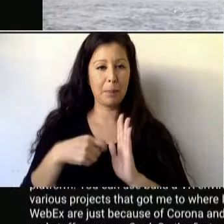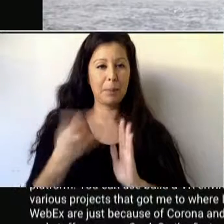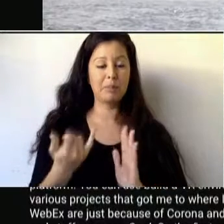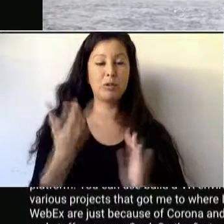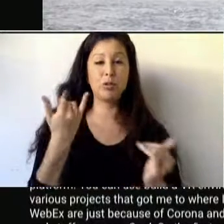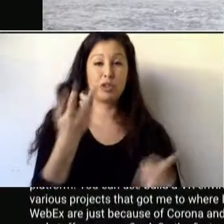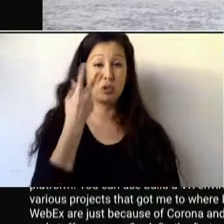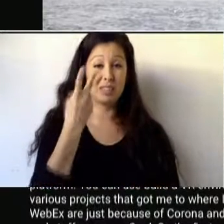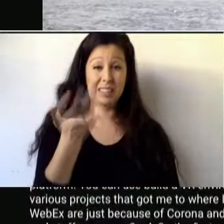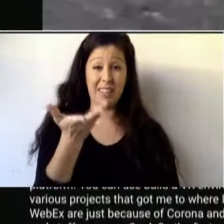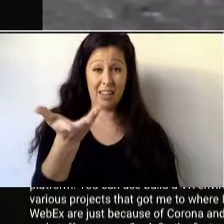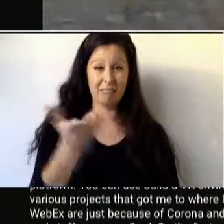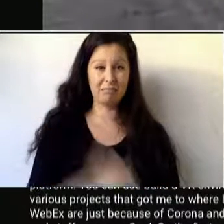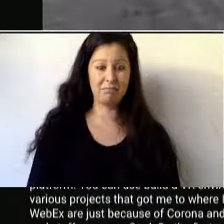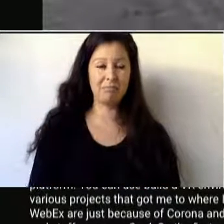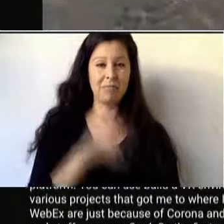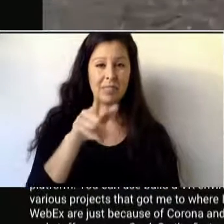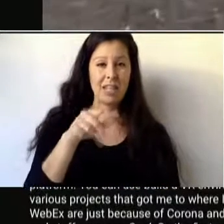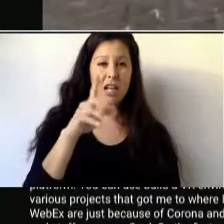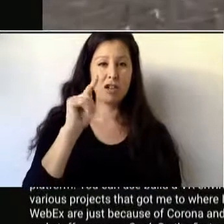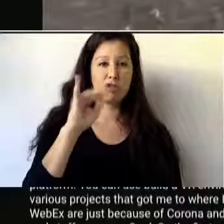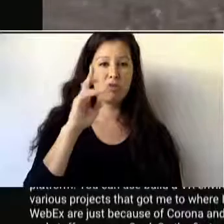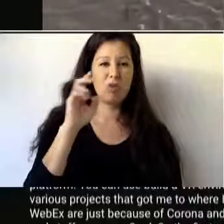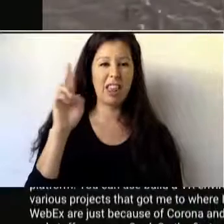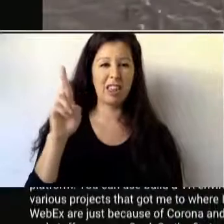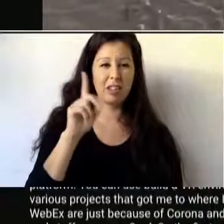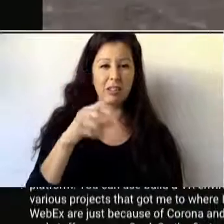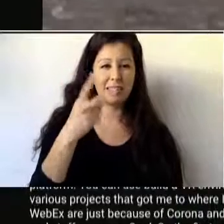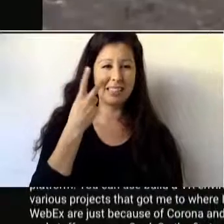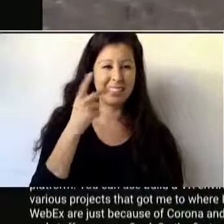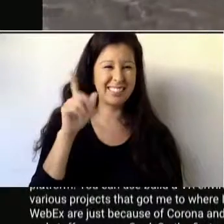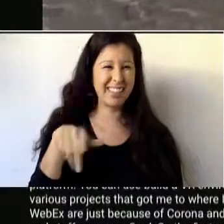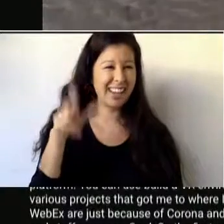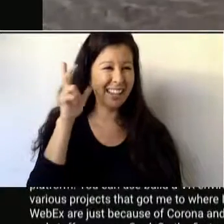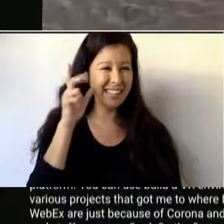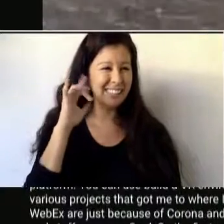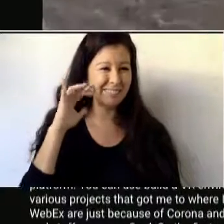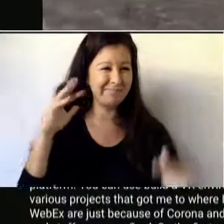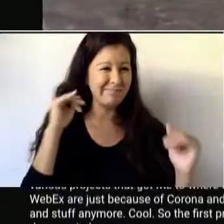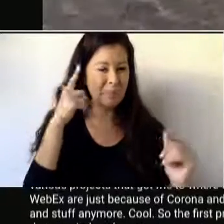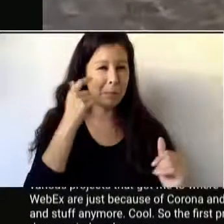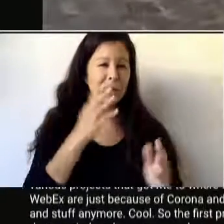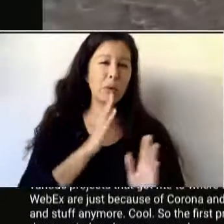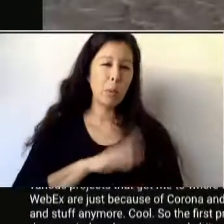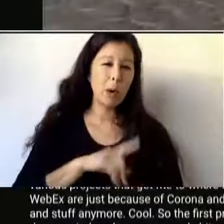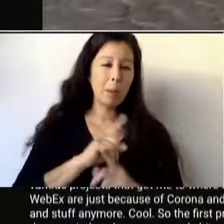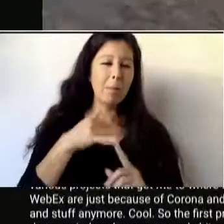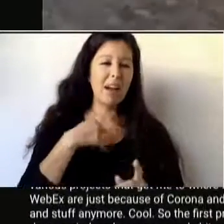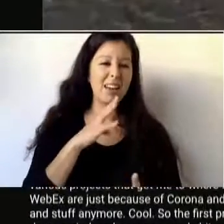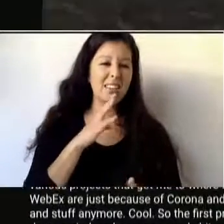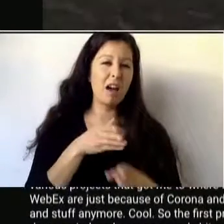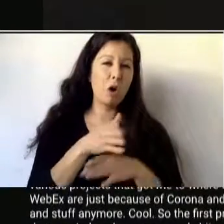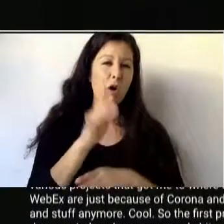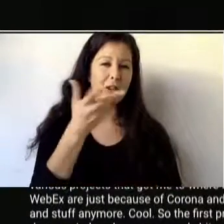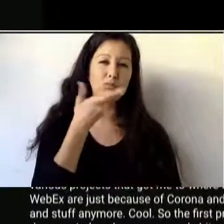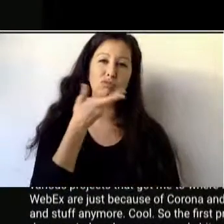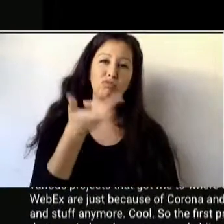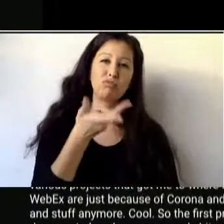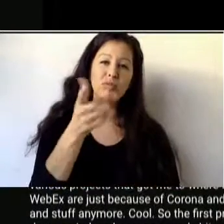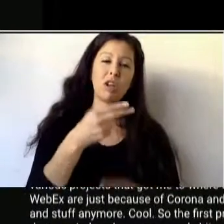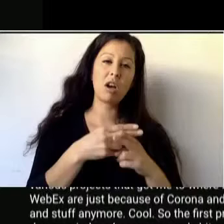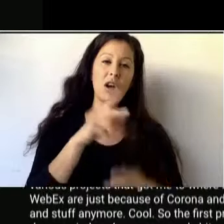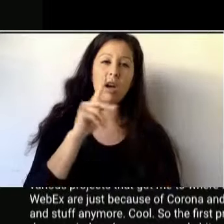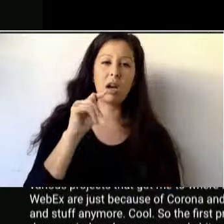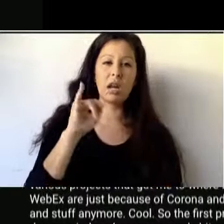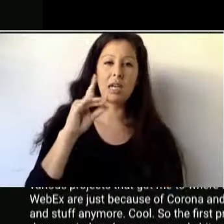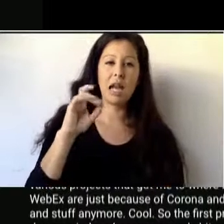So what you see here is the trailer. You can't really hear the sound just because it sounds a bit quiet, but I can just kind of talk over it. The film is called Tidal